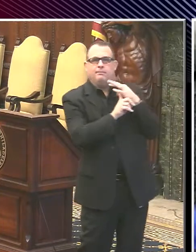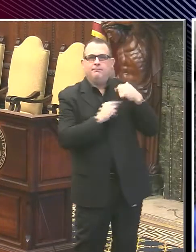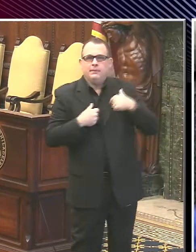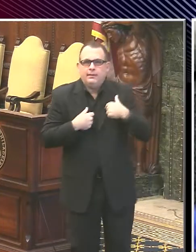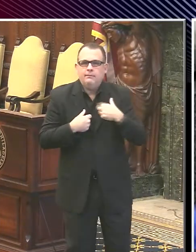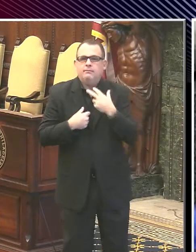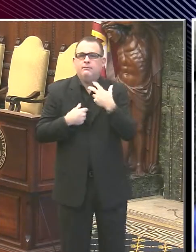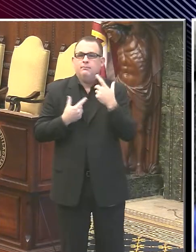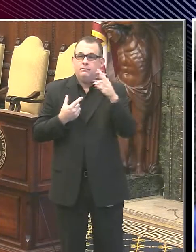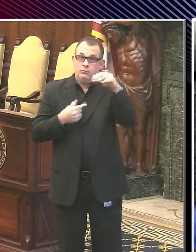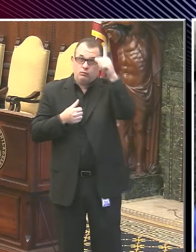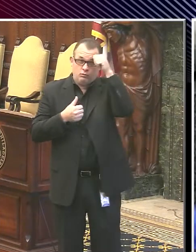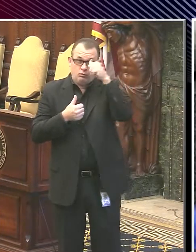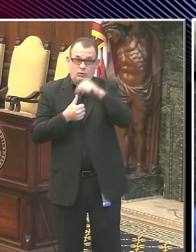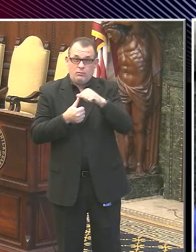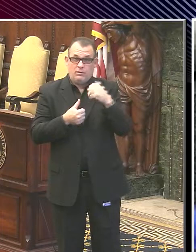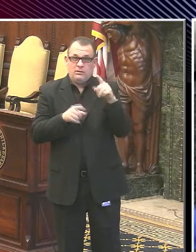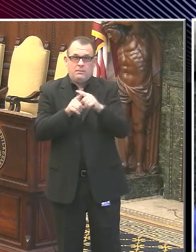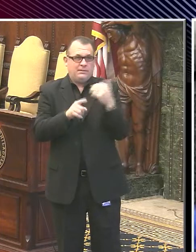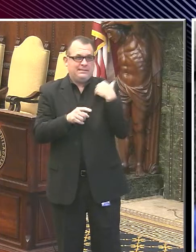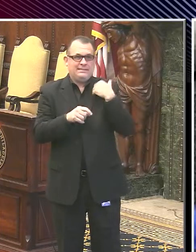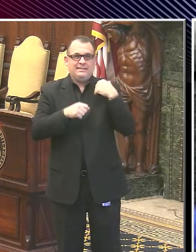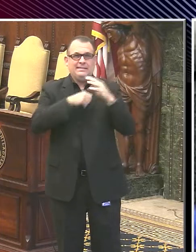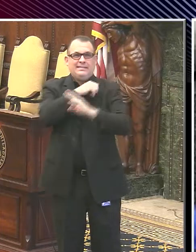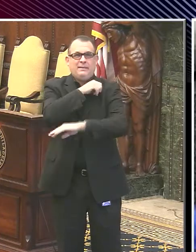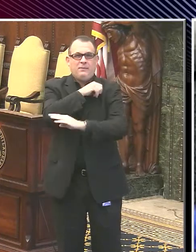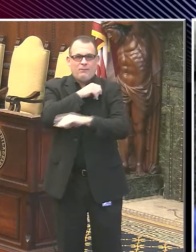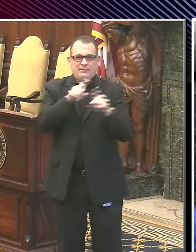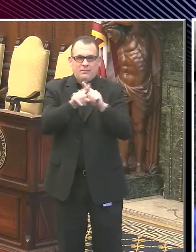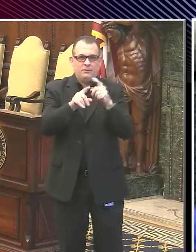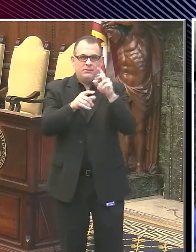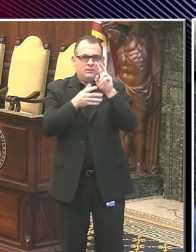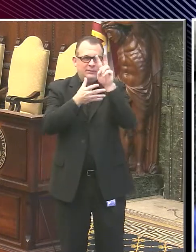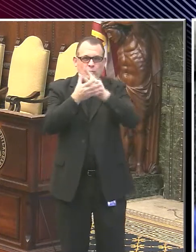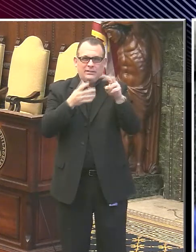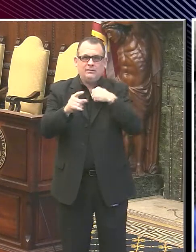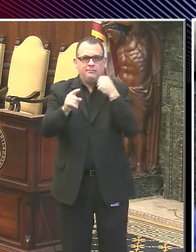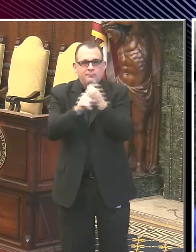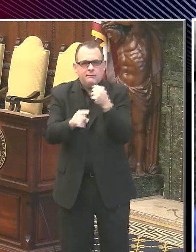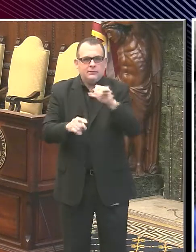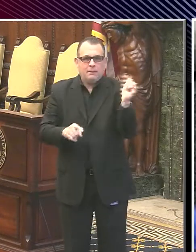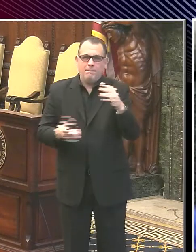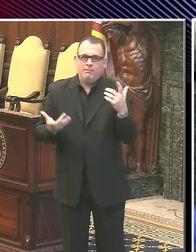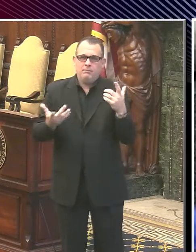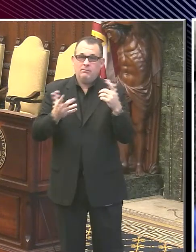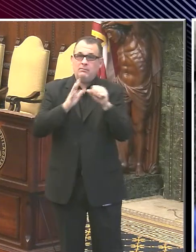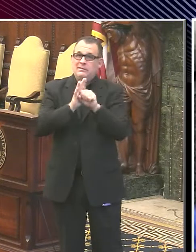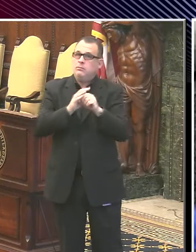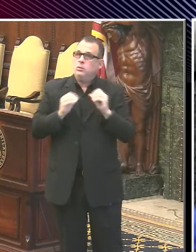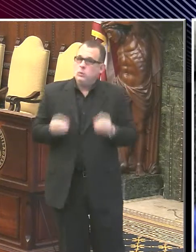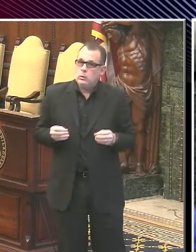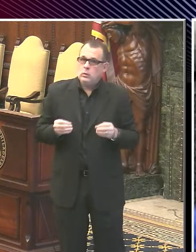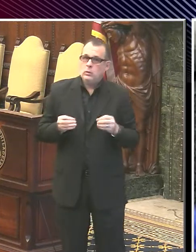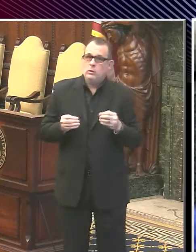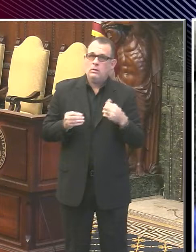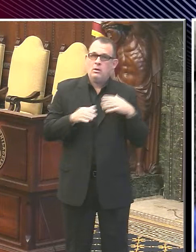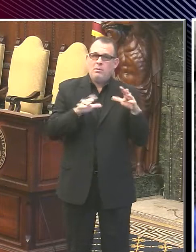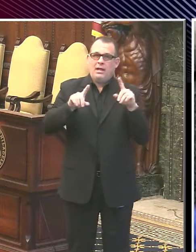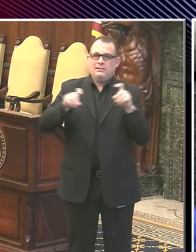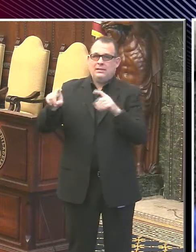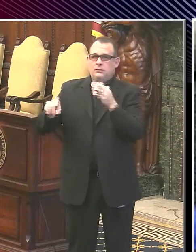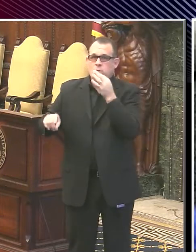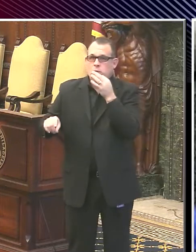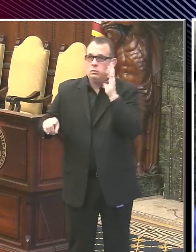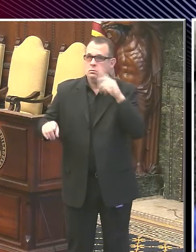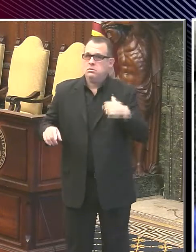also quarantined back in mid-September for 2 weeks. I'm free of any symptoms and I'm planning to get tested soon. Like the last time, I mentioned this